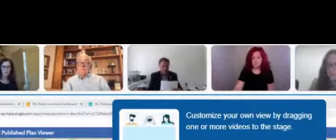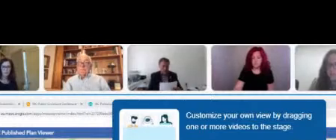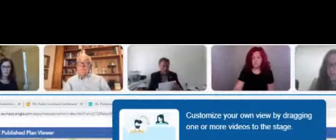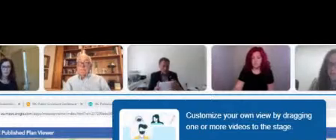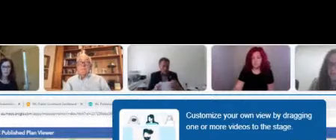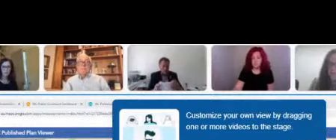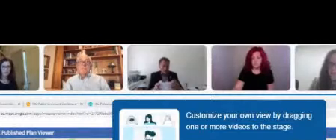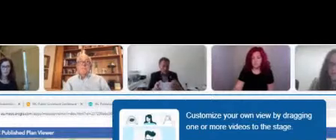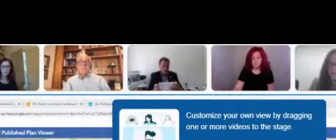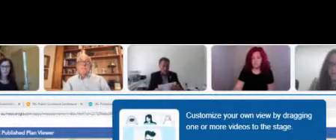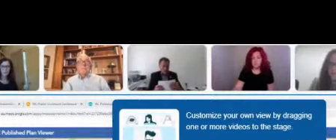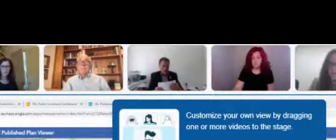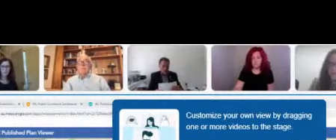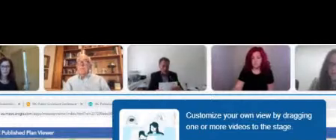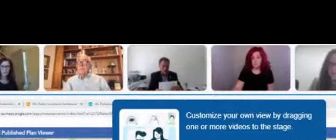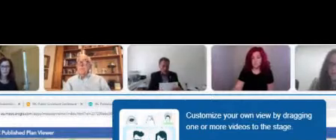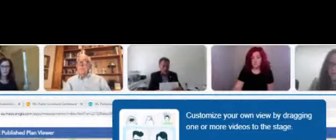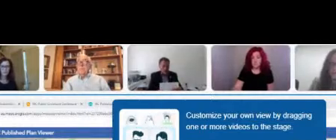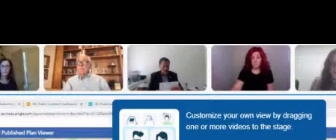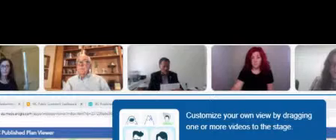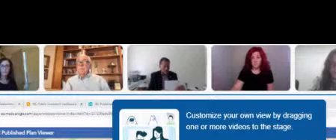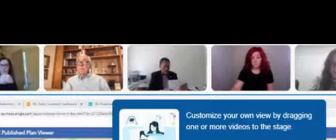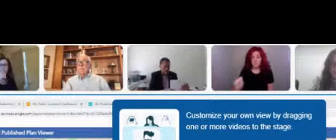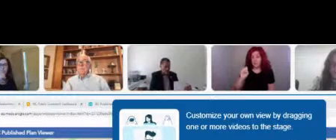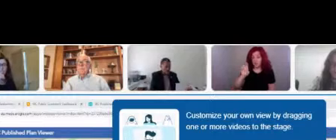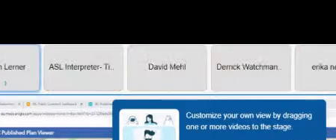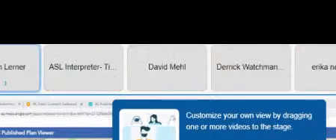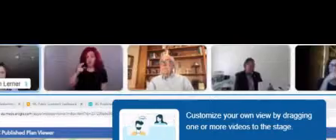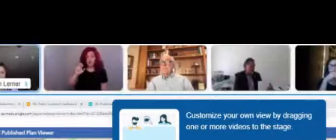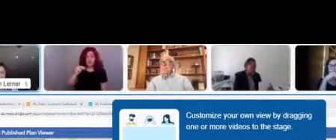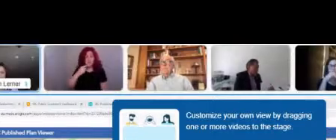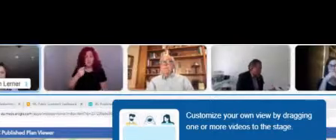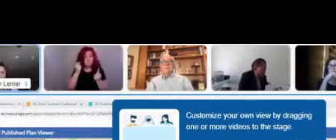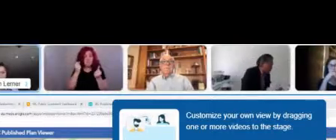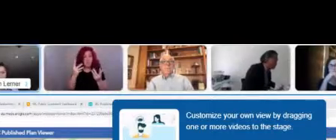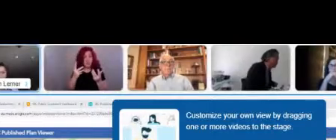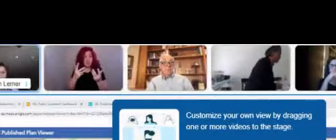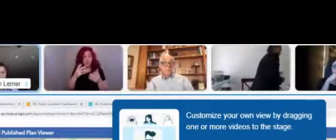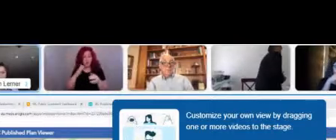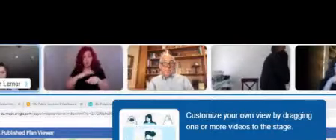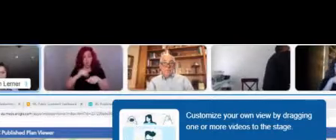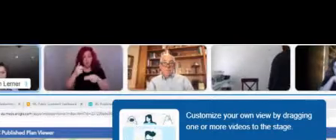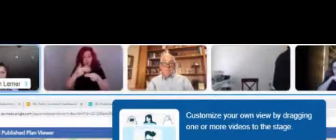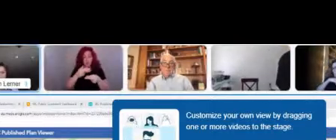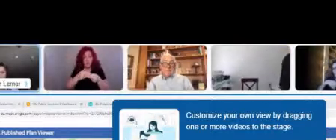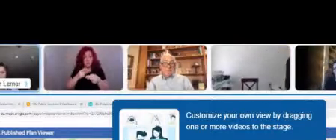called that cannot unmute they're identifying themselves in the chat